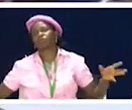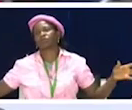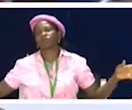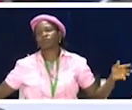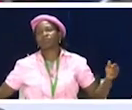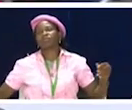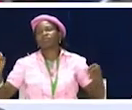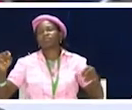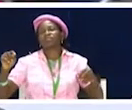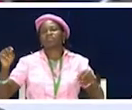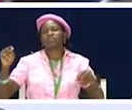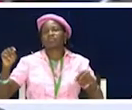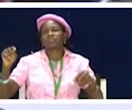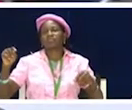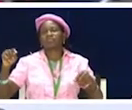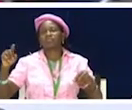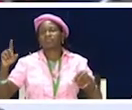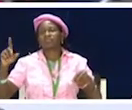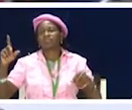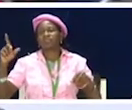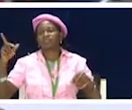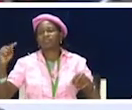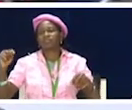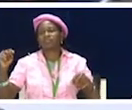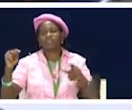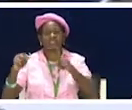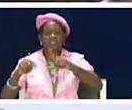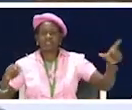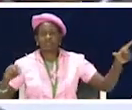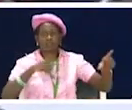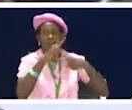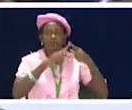left going to eternity past,